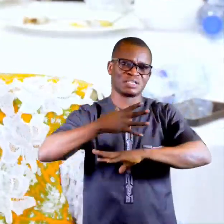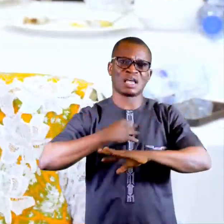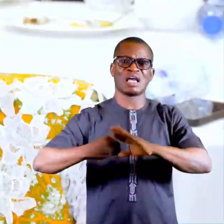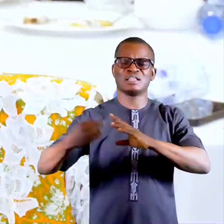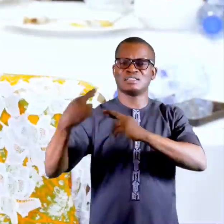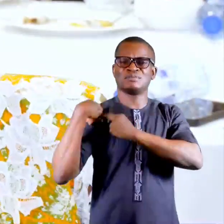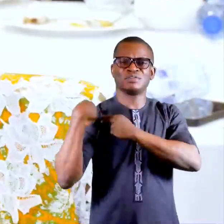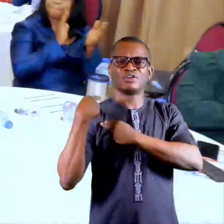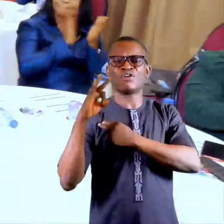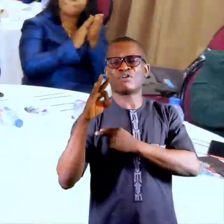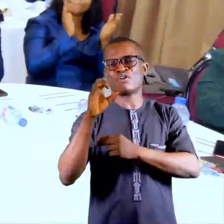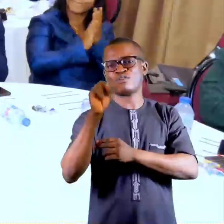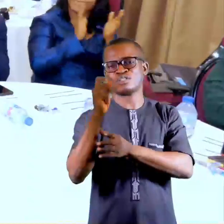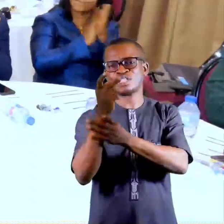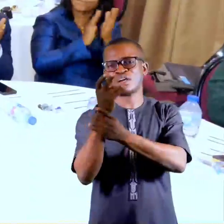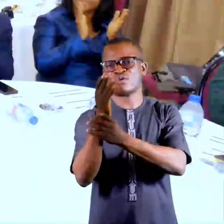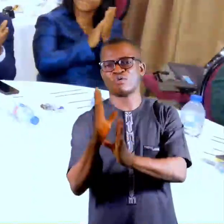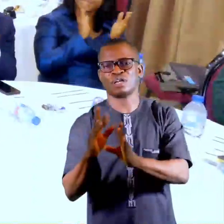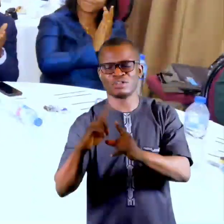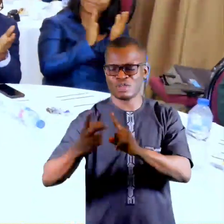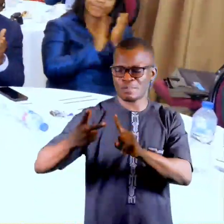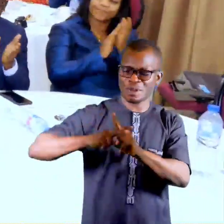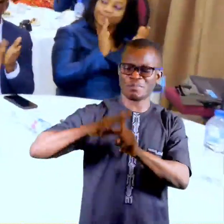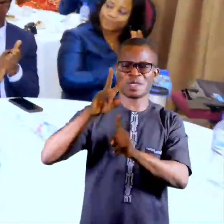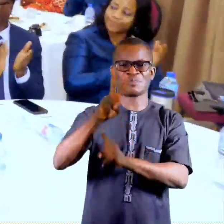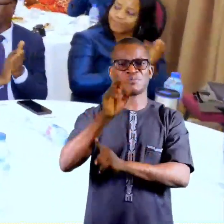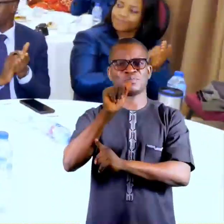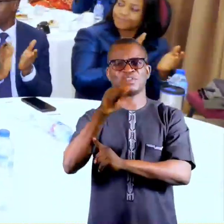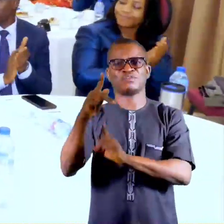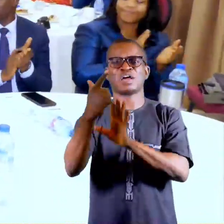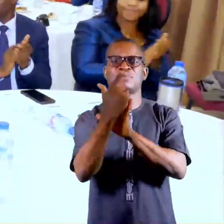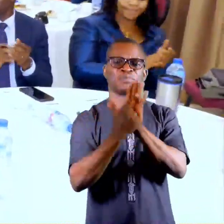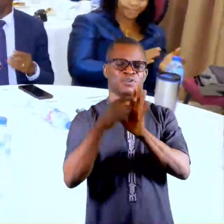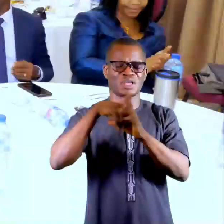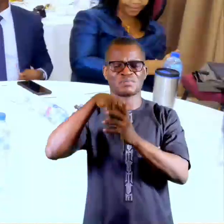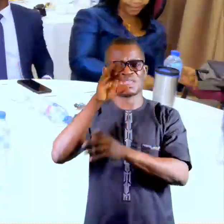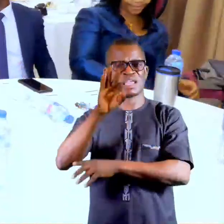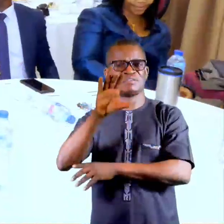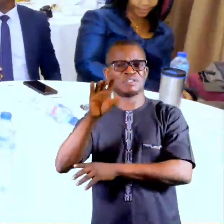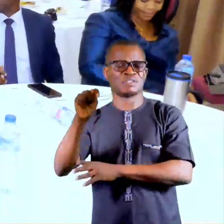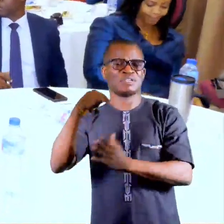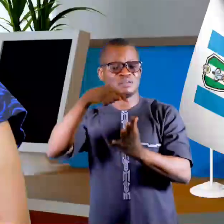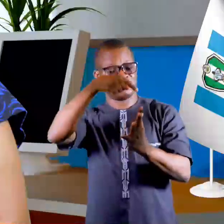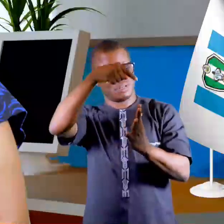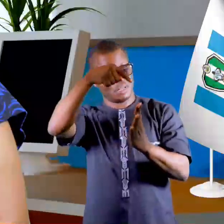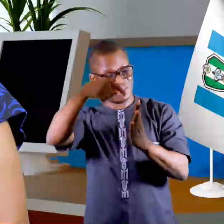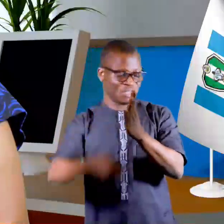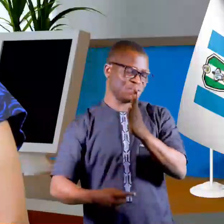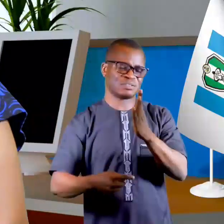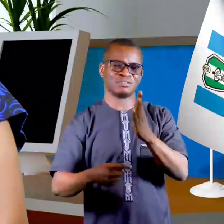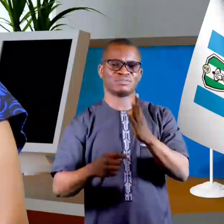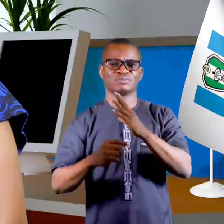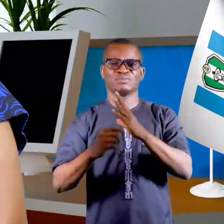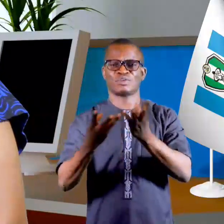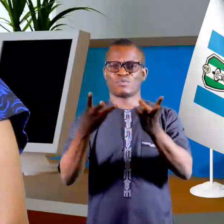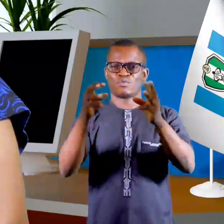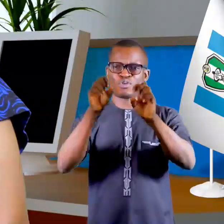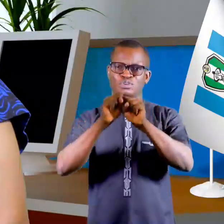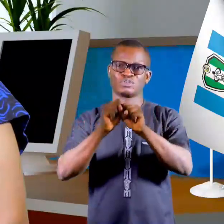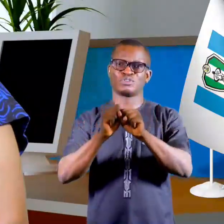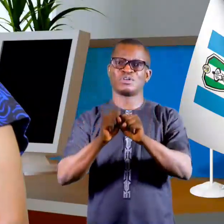of stakeholders in implementing the VAP Acts in the FCT. This advocacy workshop brought